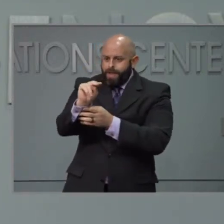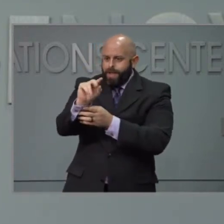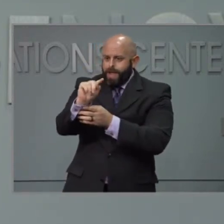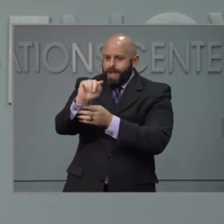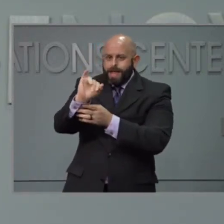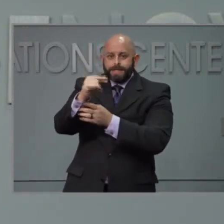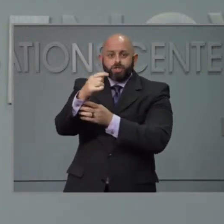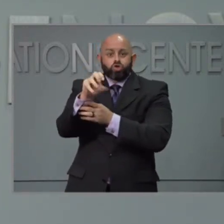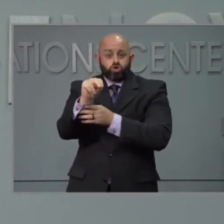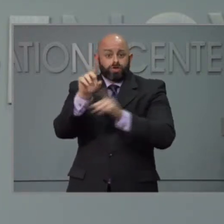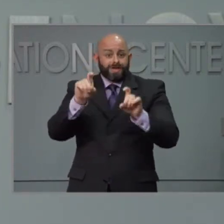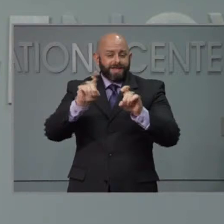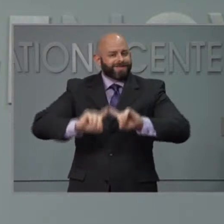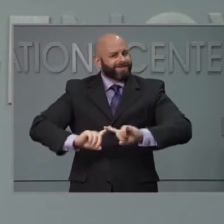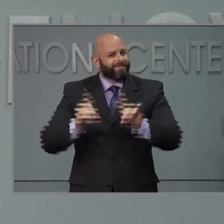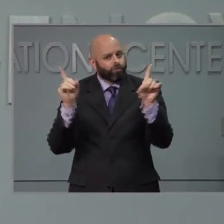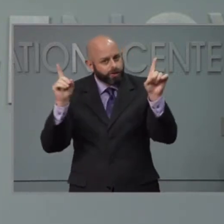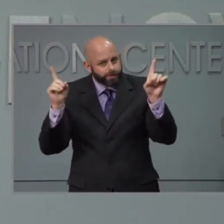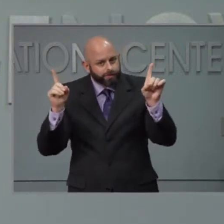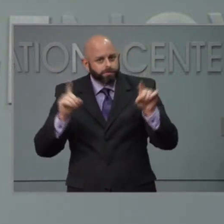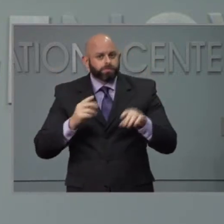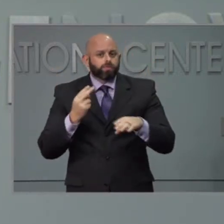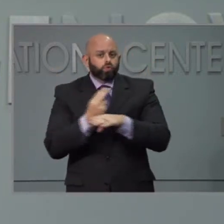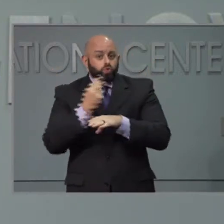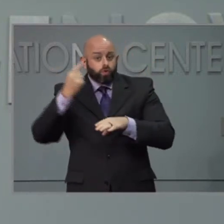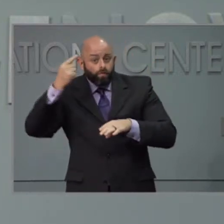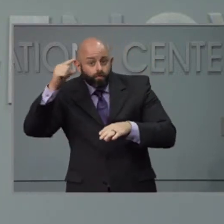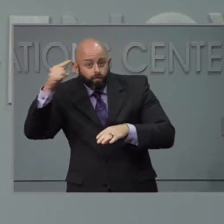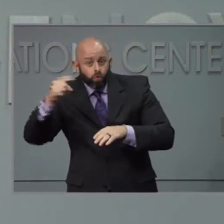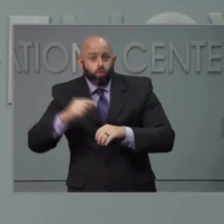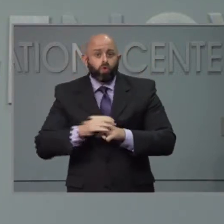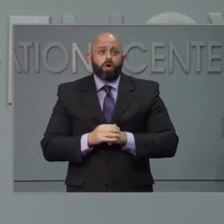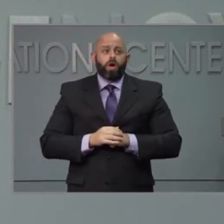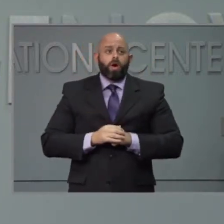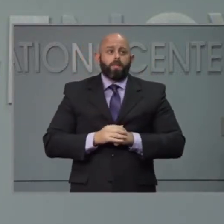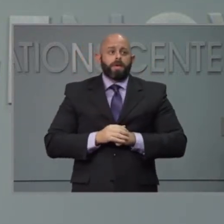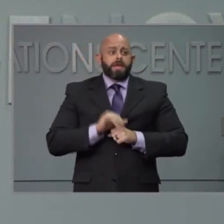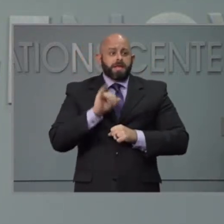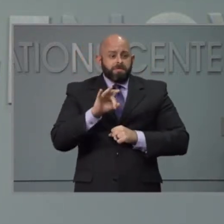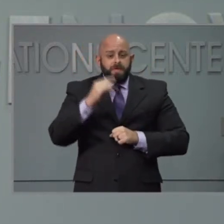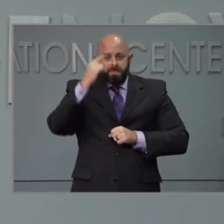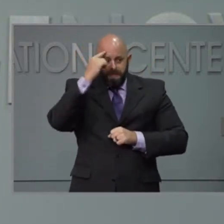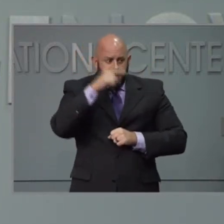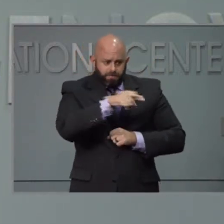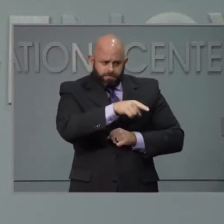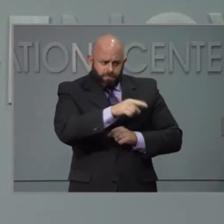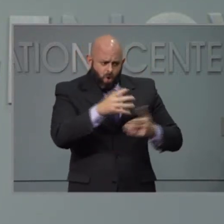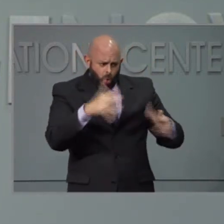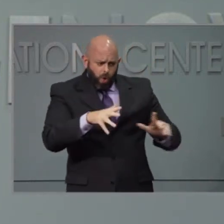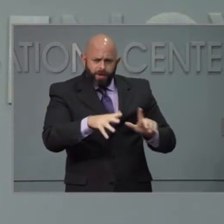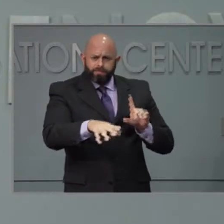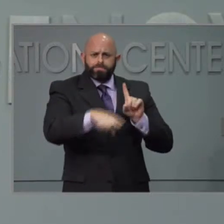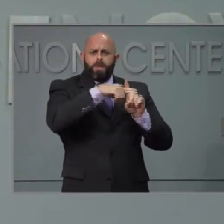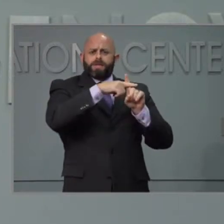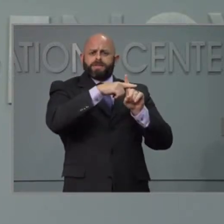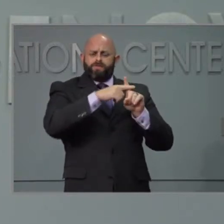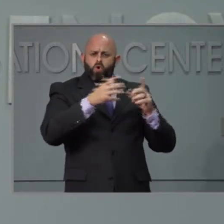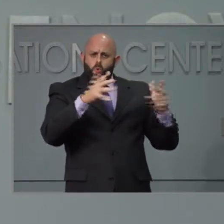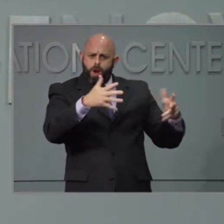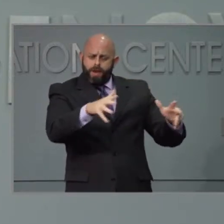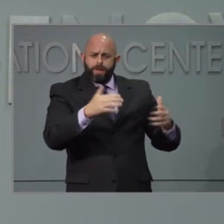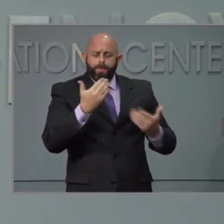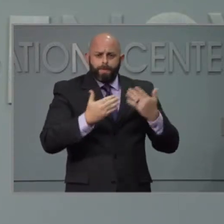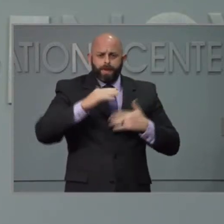is they're meant to be used in situations where we think someone may already be positive. They have symptoms, there might be part of